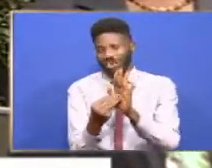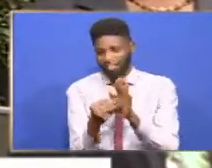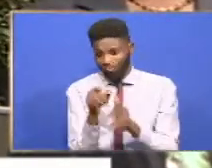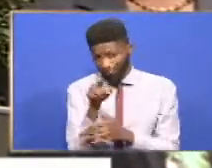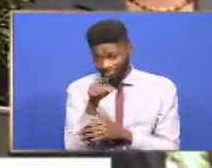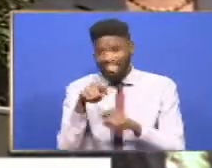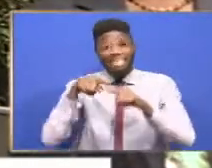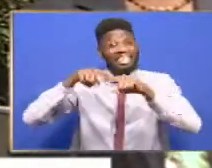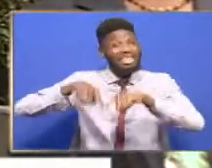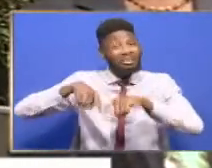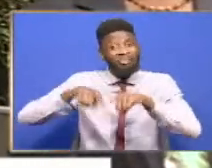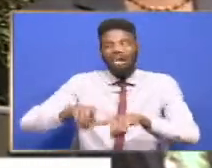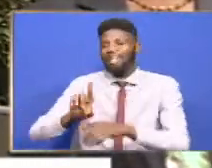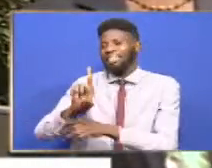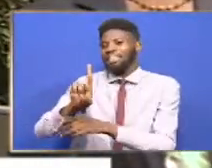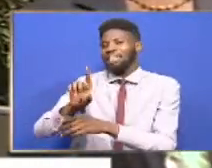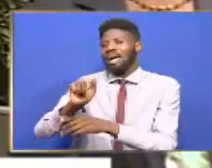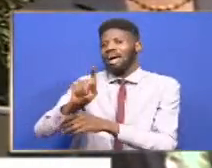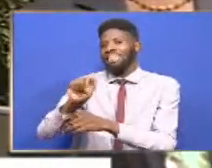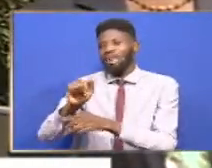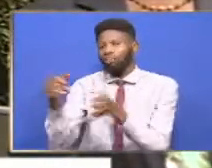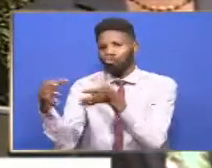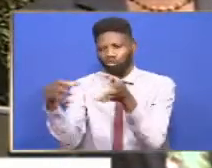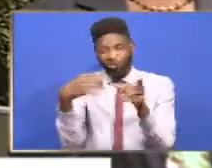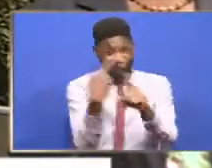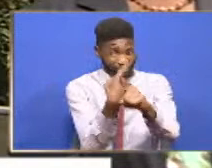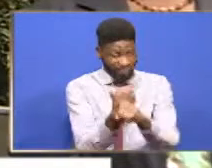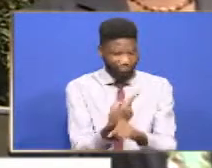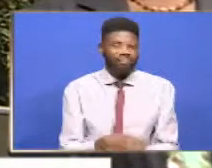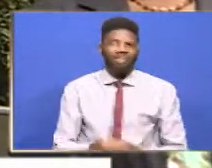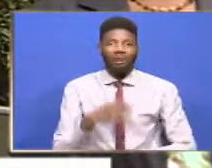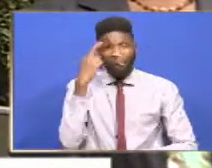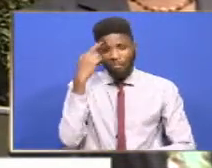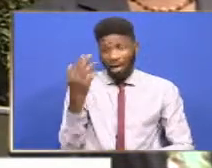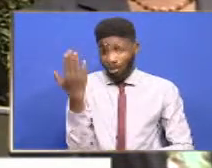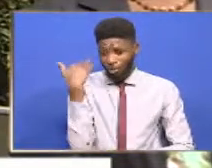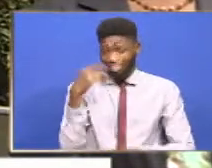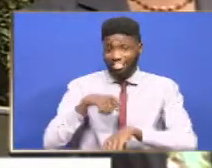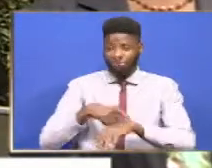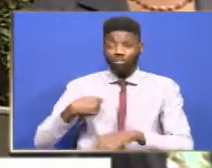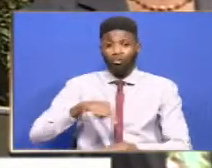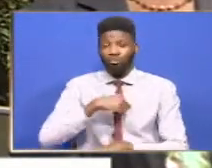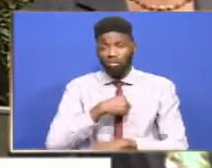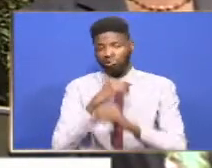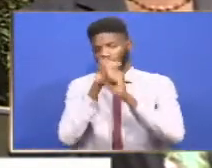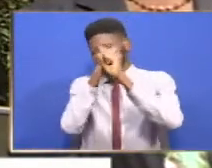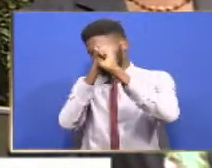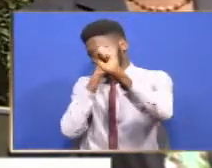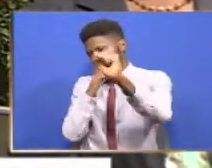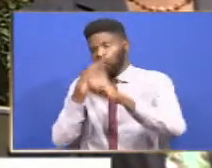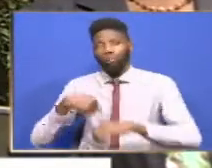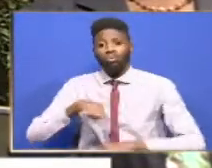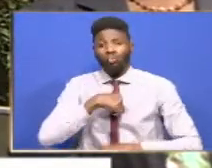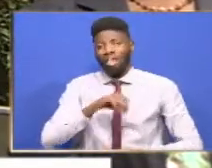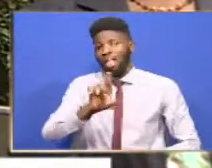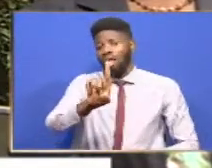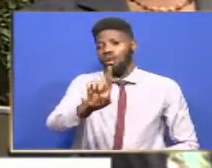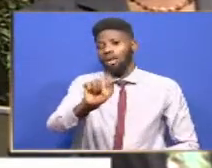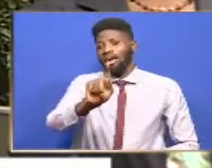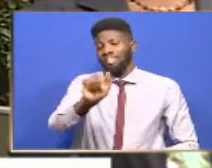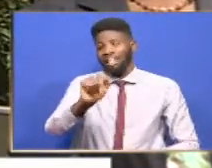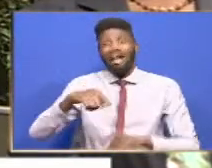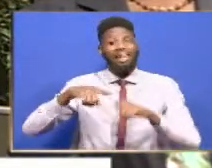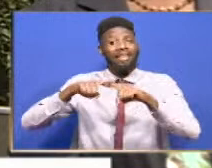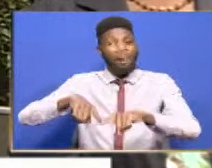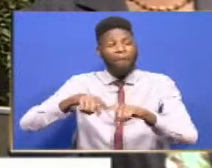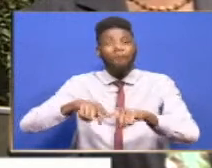given set of data. And remember, initially when we were doing these projections, we were basing our data on events